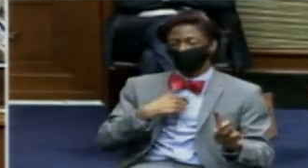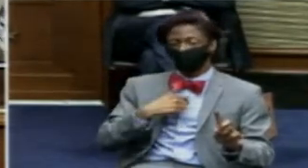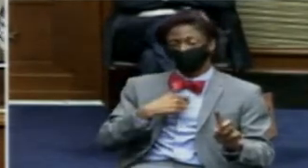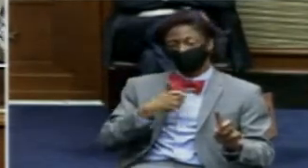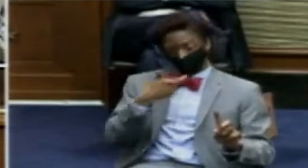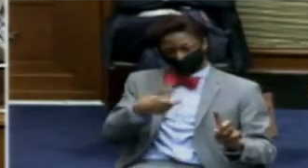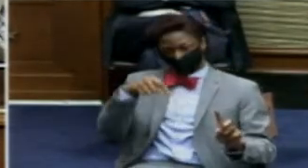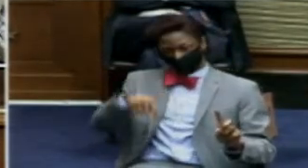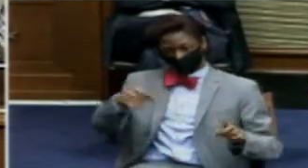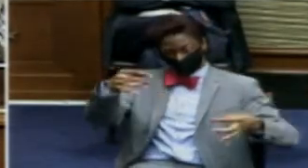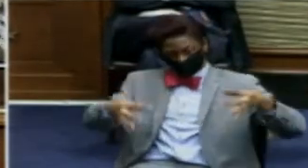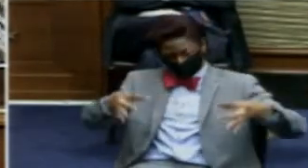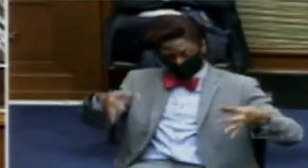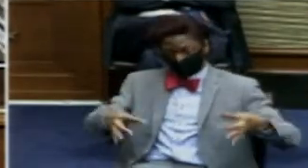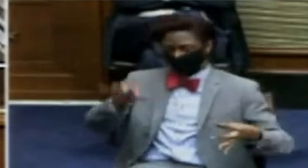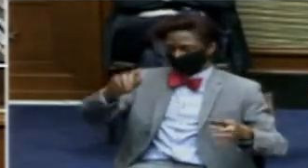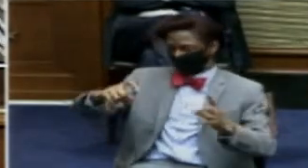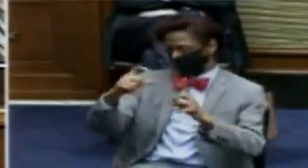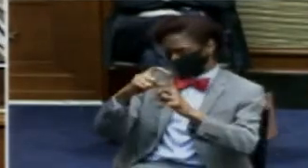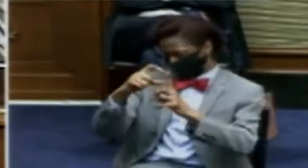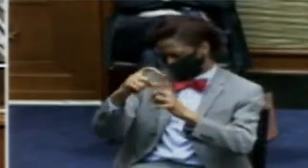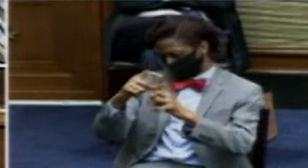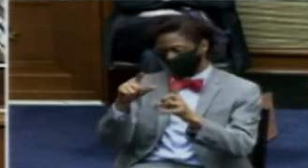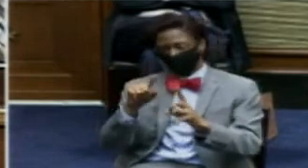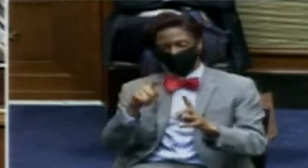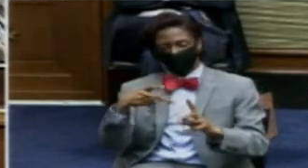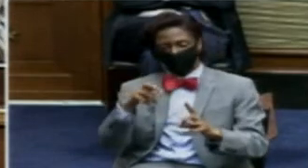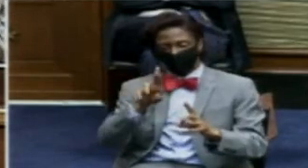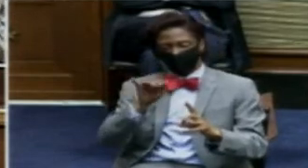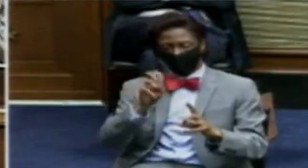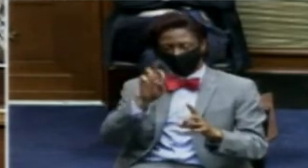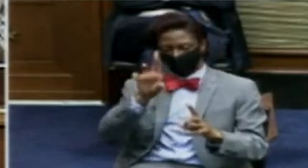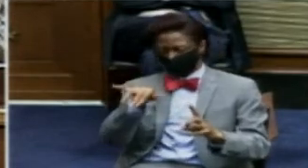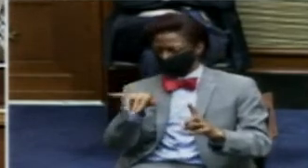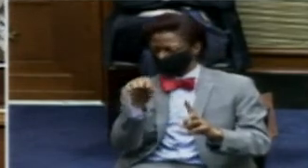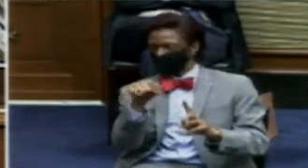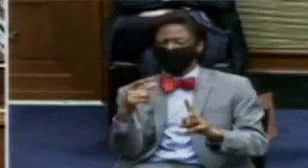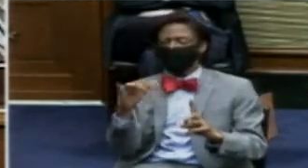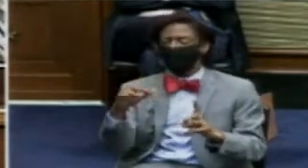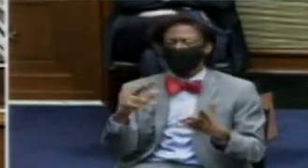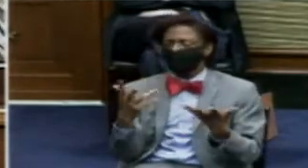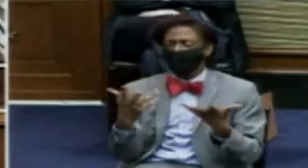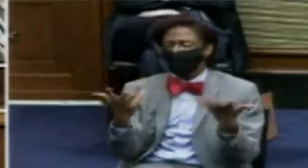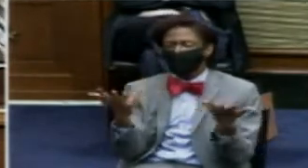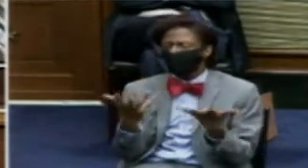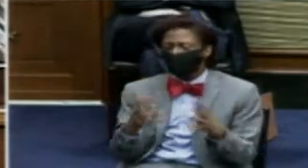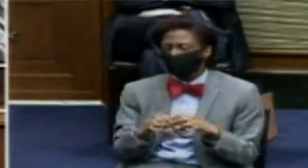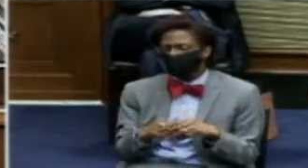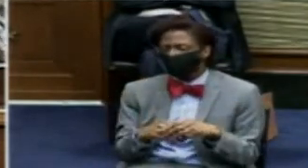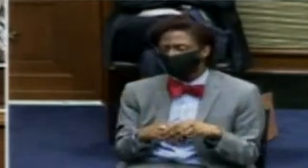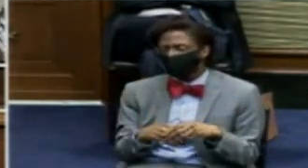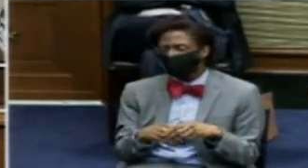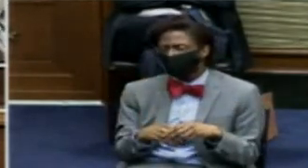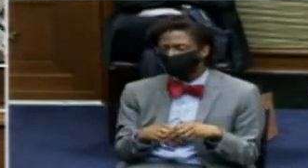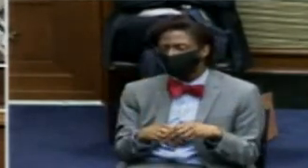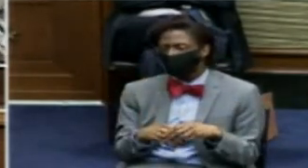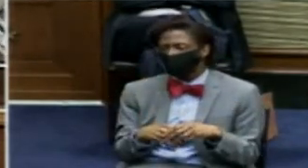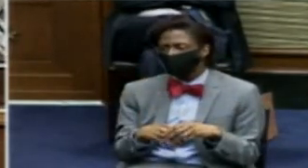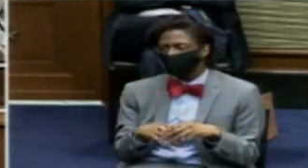the term primary mean, what does the test plenary